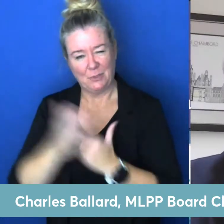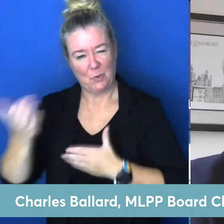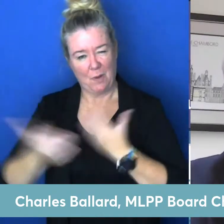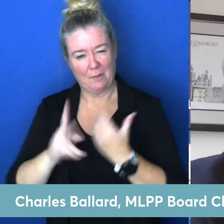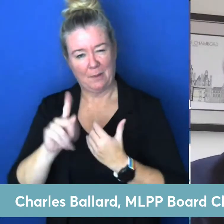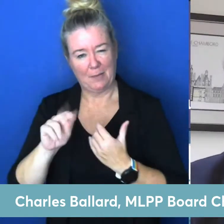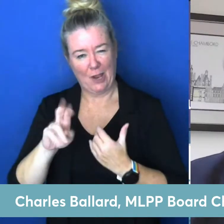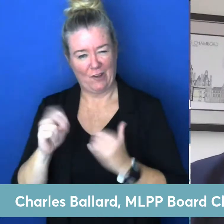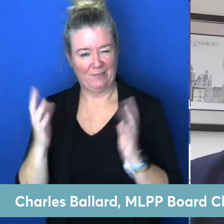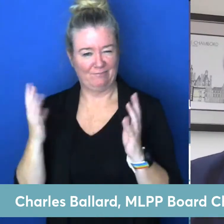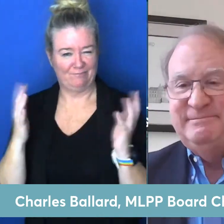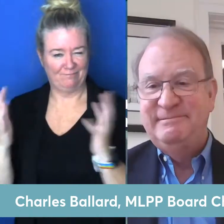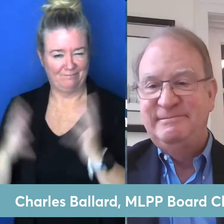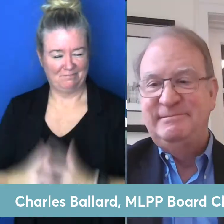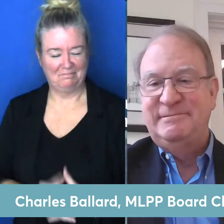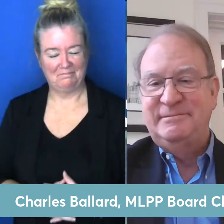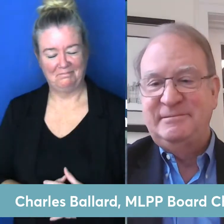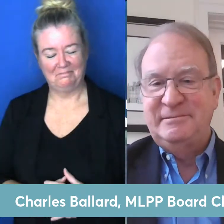Karen.